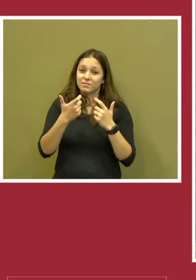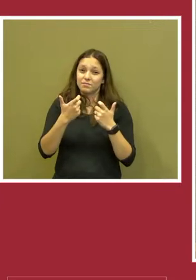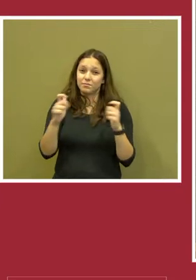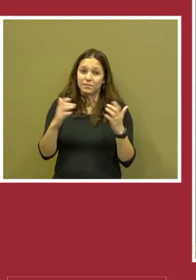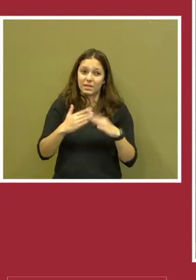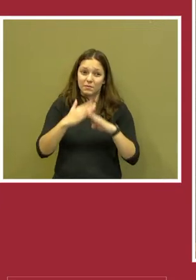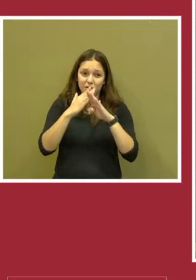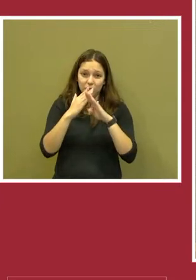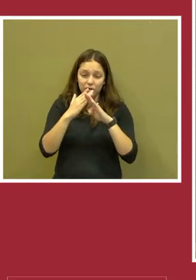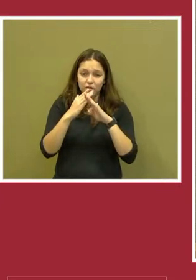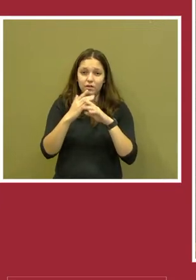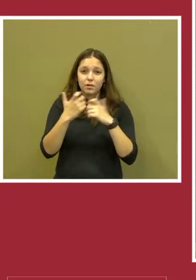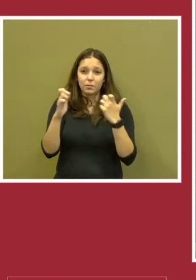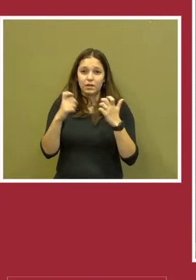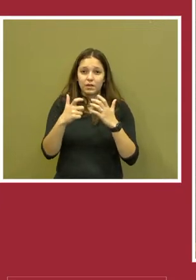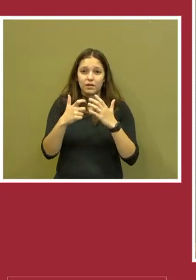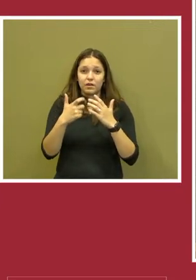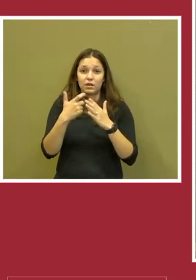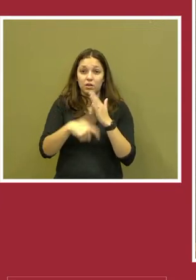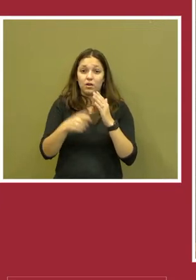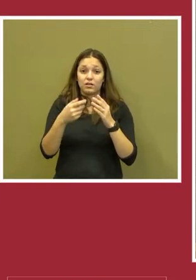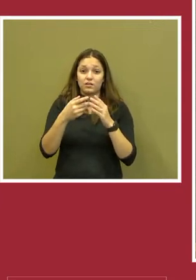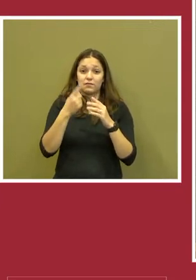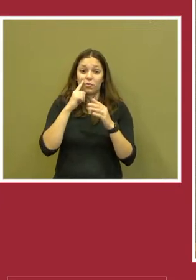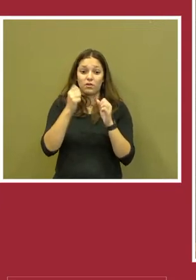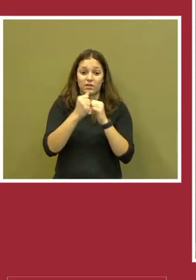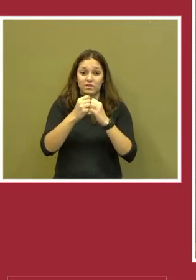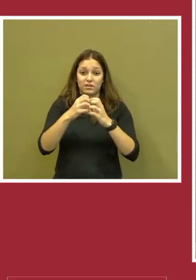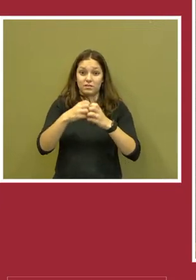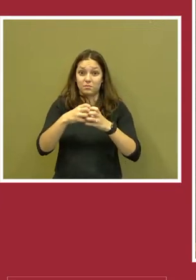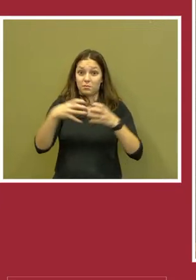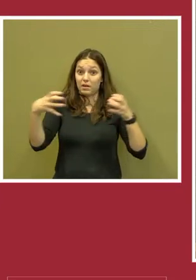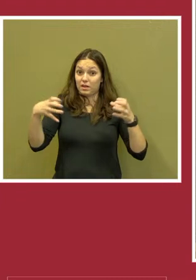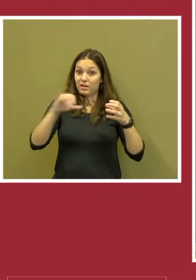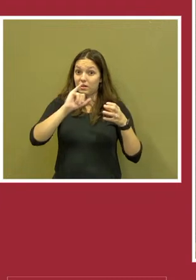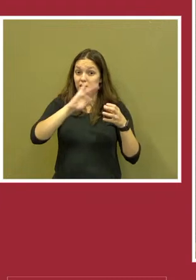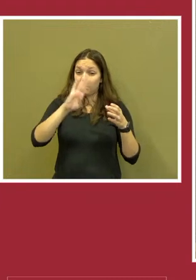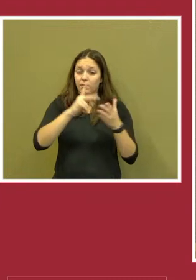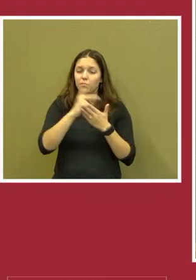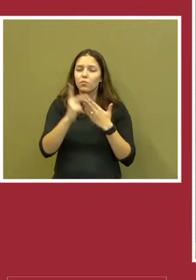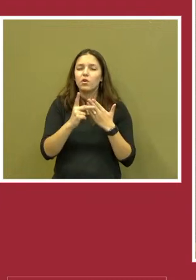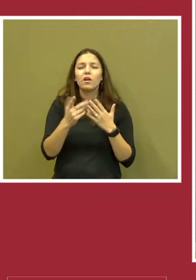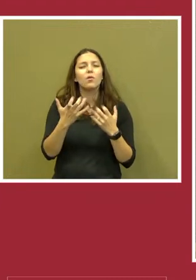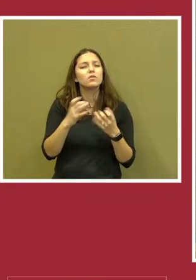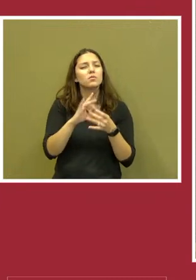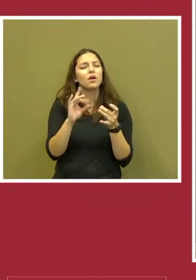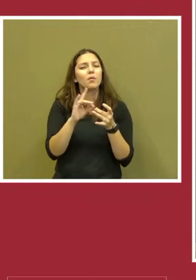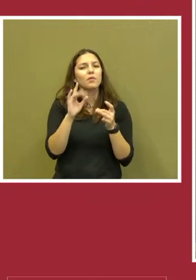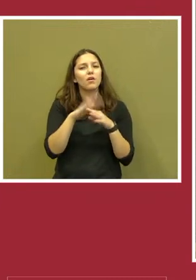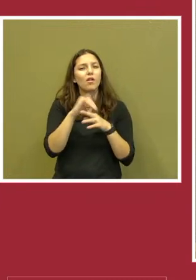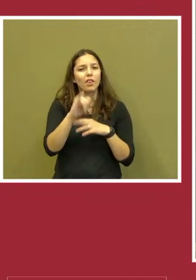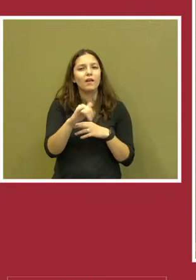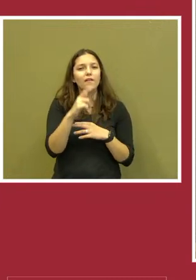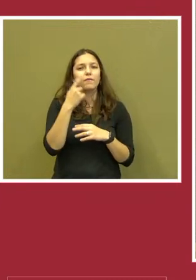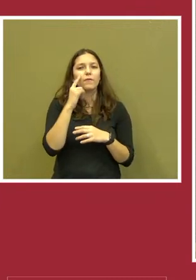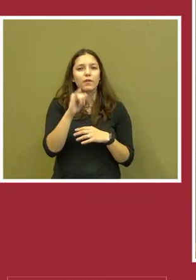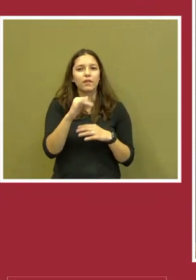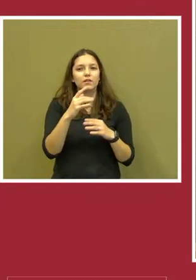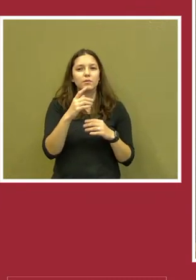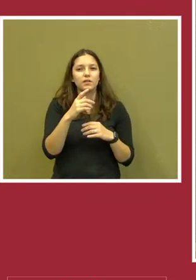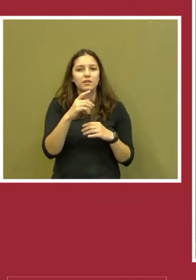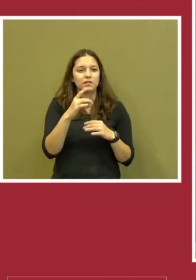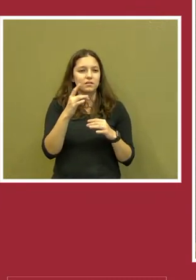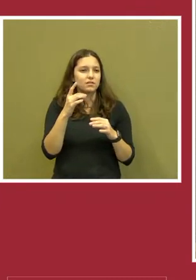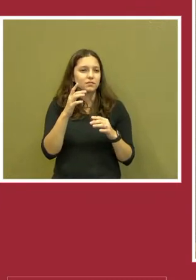that there's a big cost in expanding an IB program. But I would just like to kind of comment on that and for that to be kind of a bug